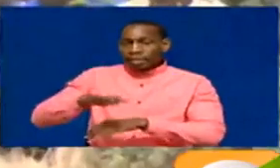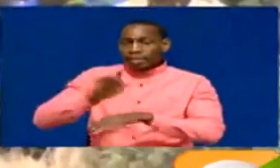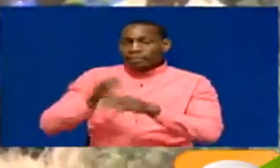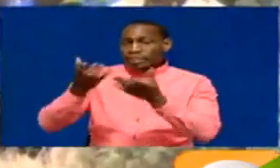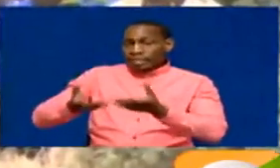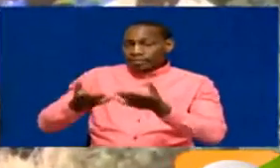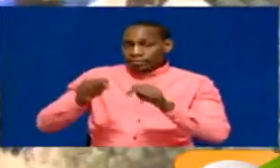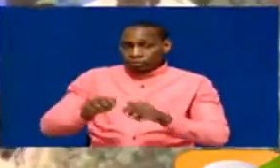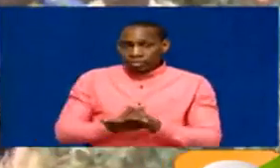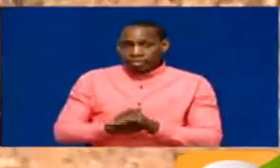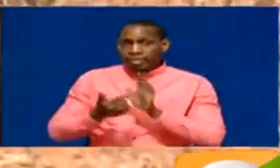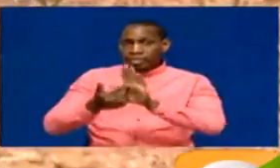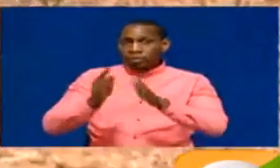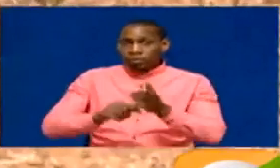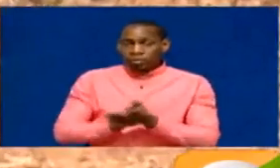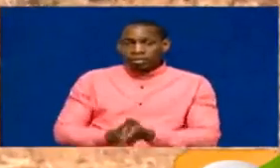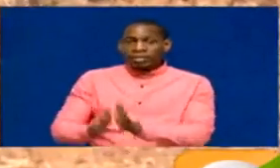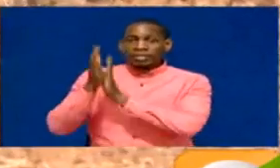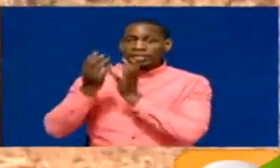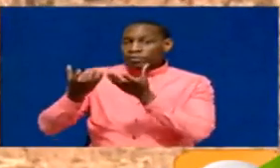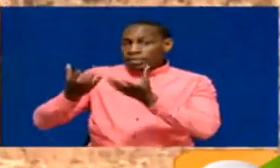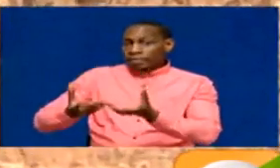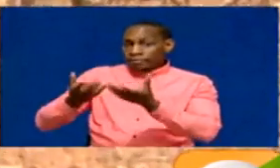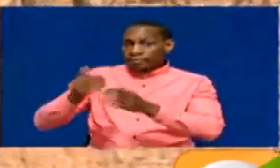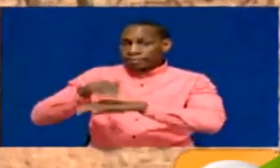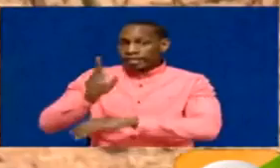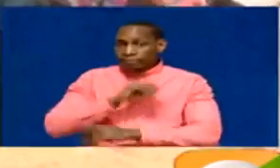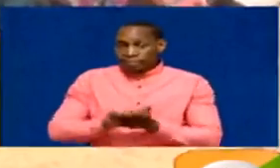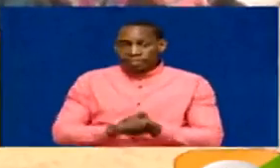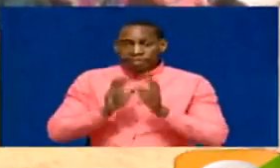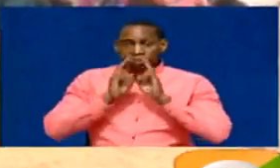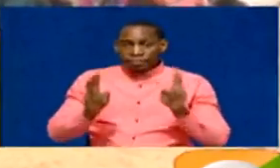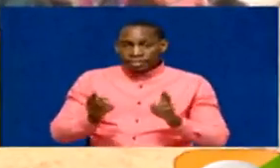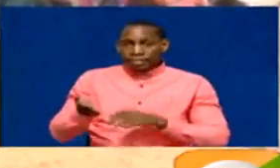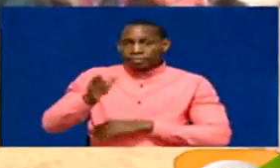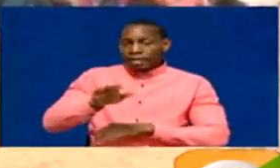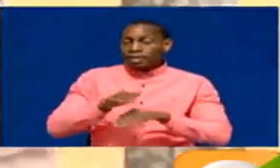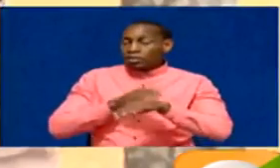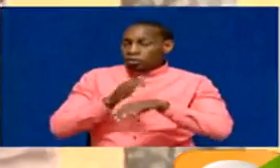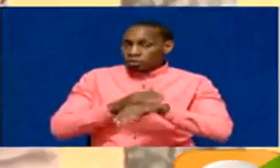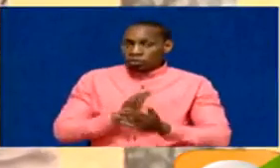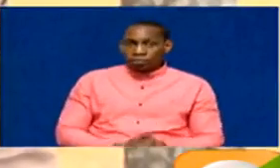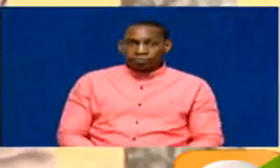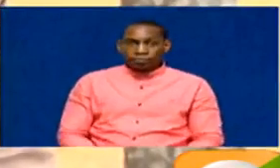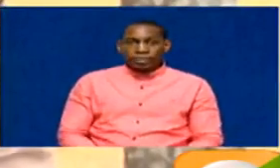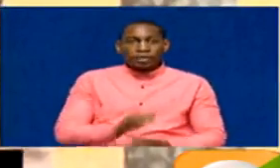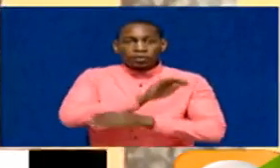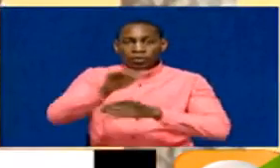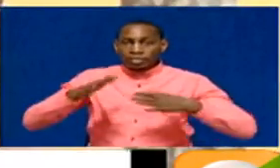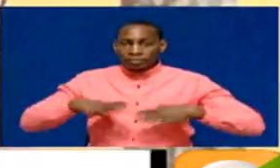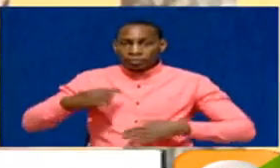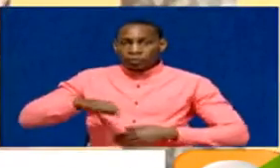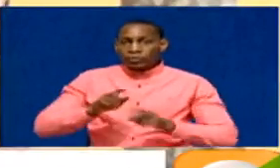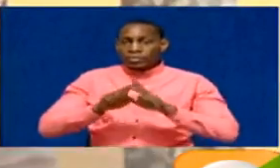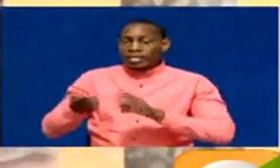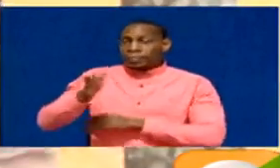affected zones today, reveals the heavy security presence. Calm is slowly returning here. Tunaimiza watu wetu